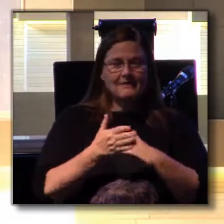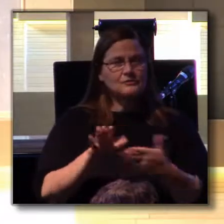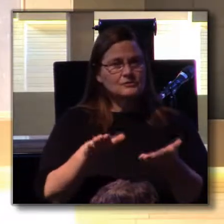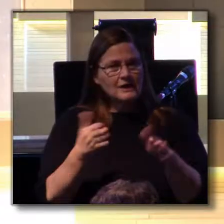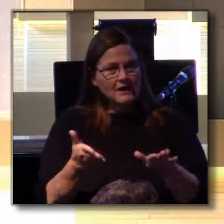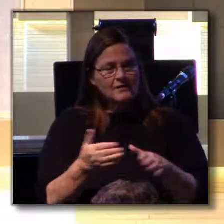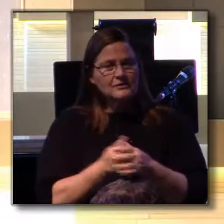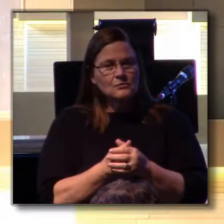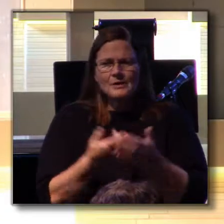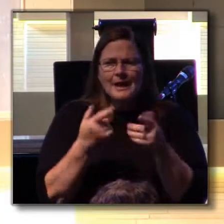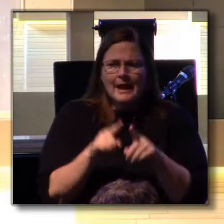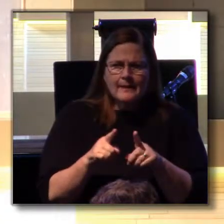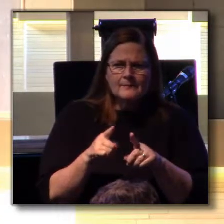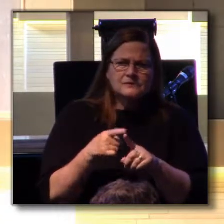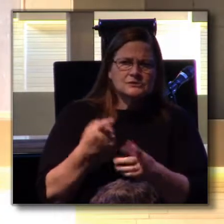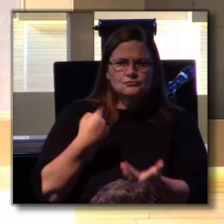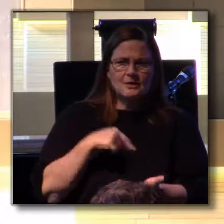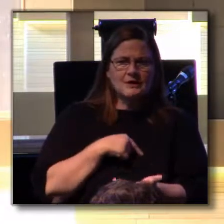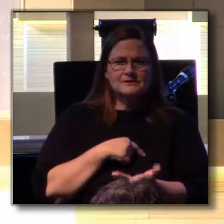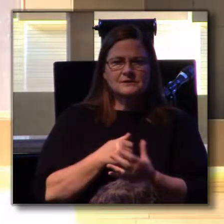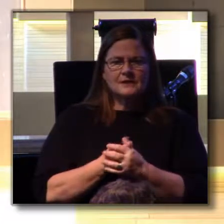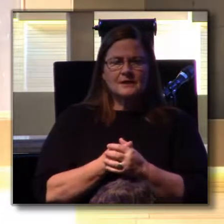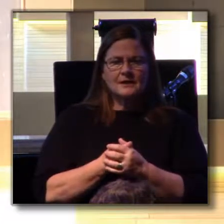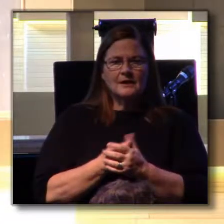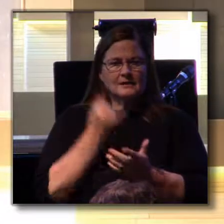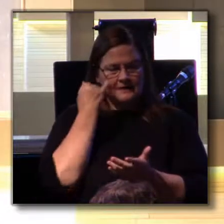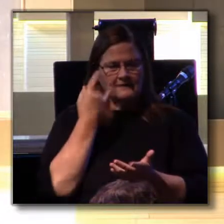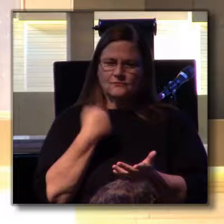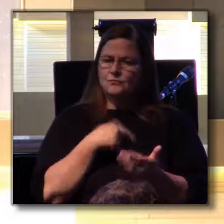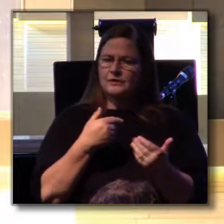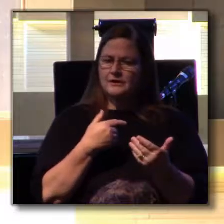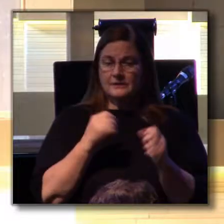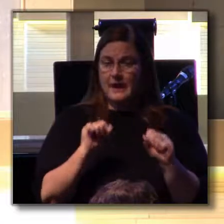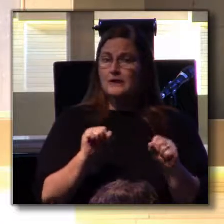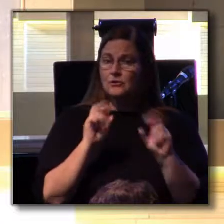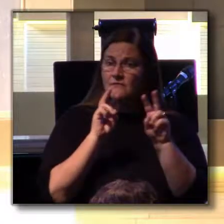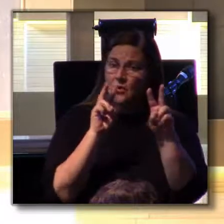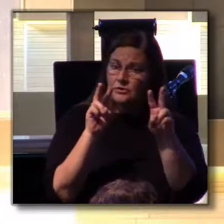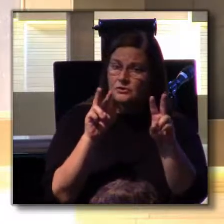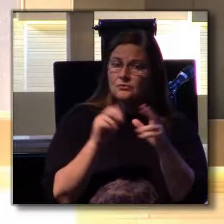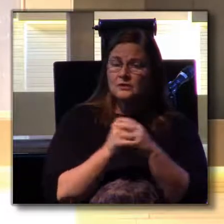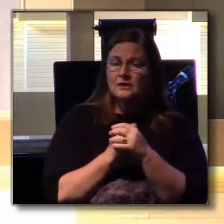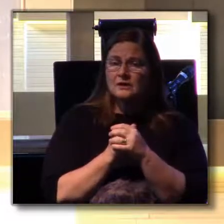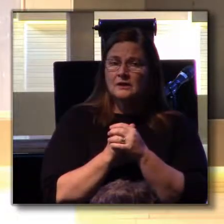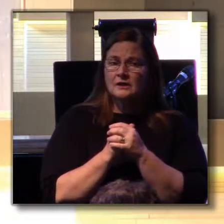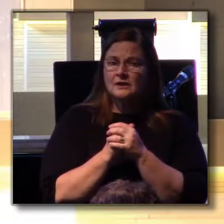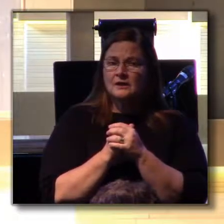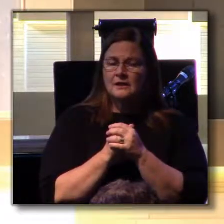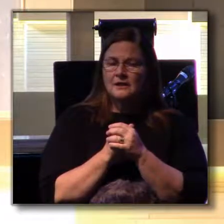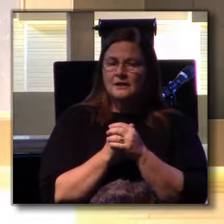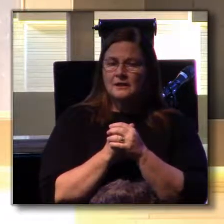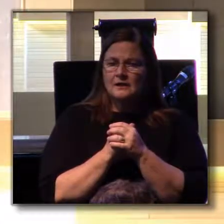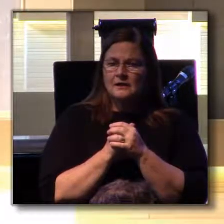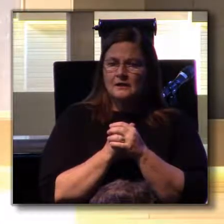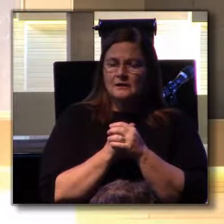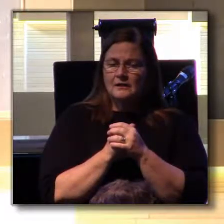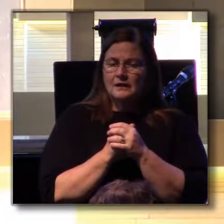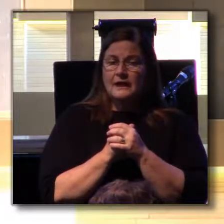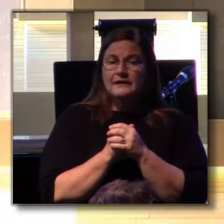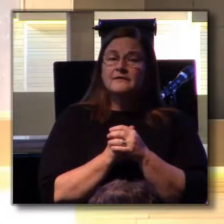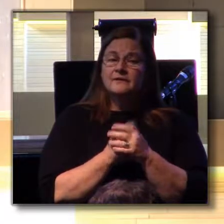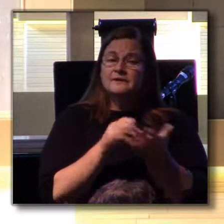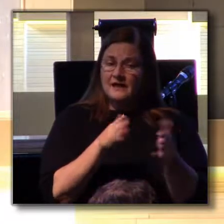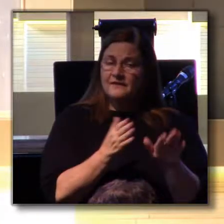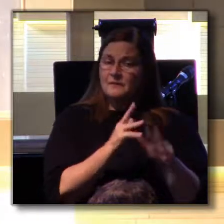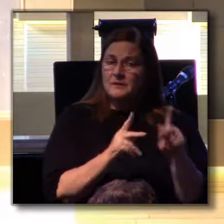happens to us and whether or not we have something to look forward to in our death and in the deaths of those we love, or